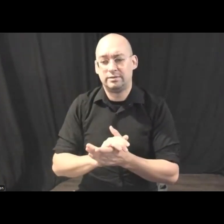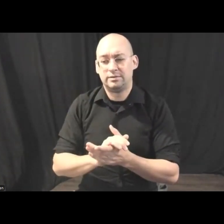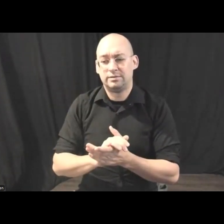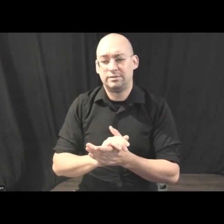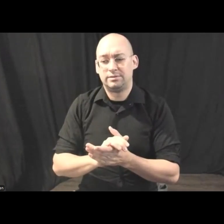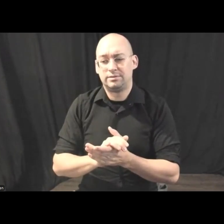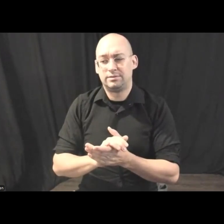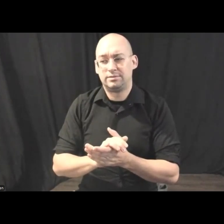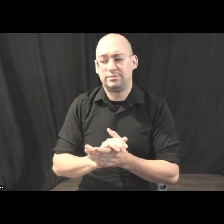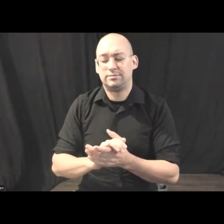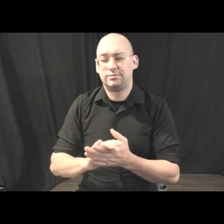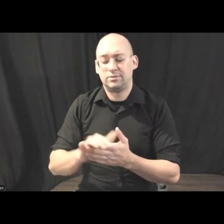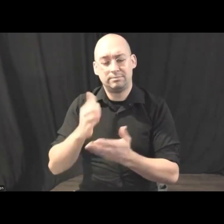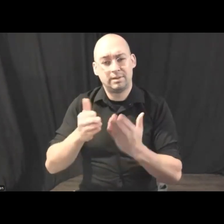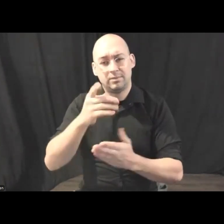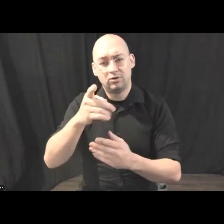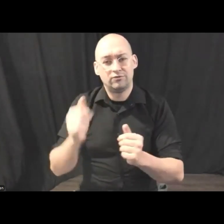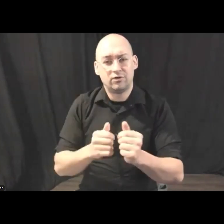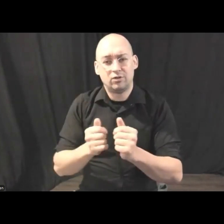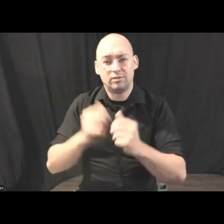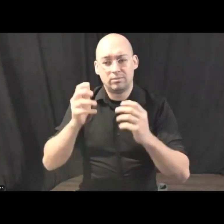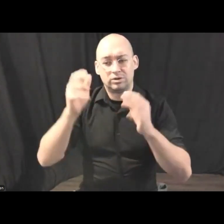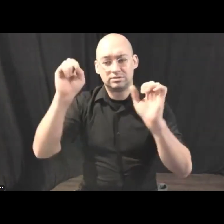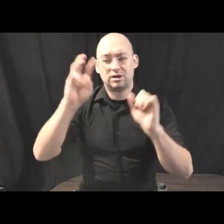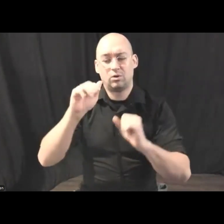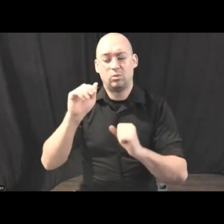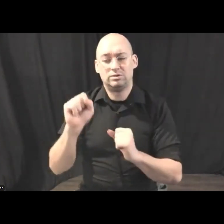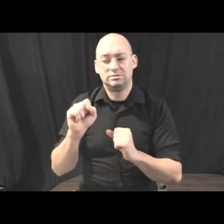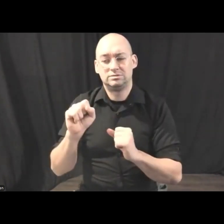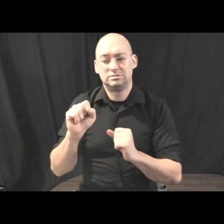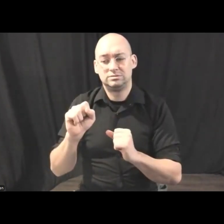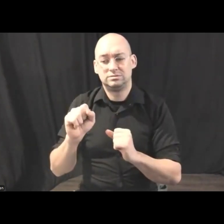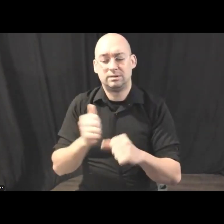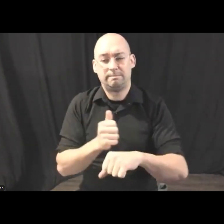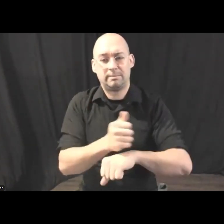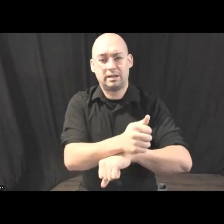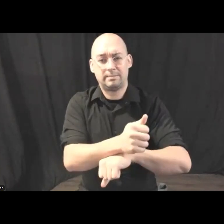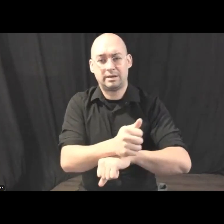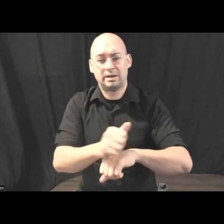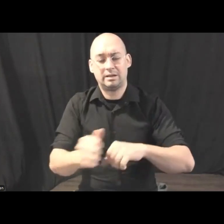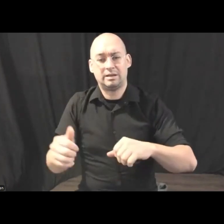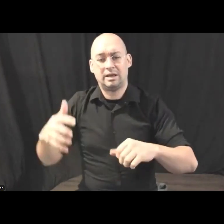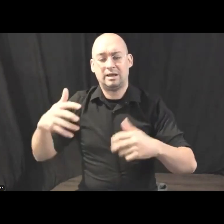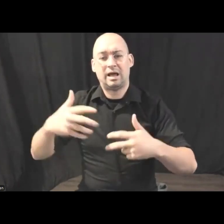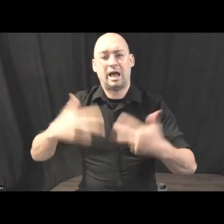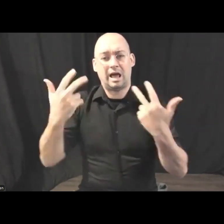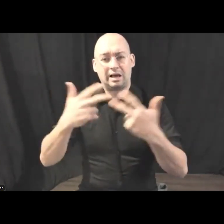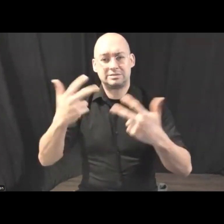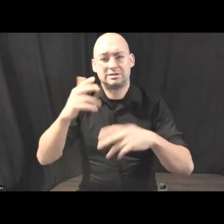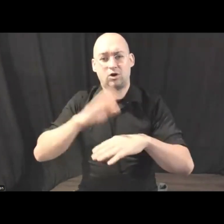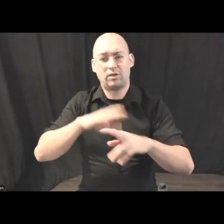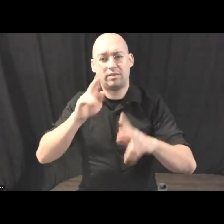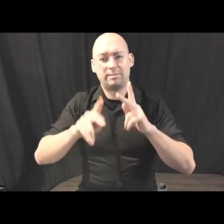those of you may be following, the president was blaming the accident on people with disabilities working at